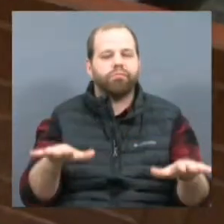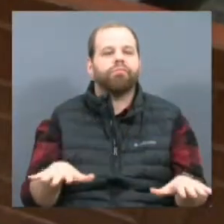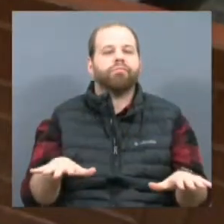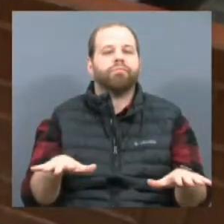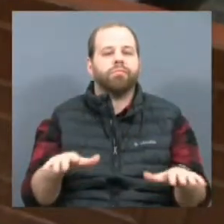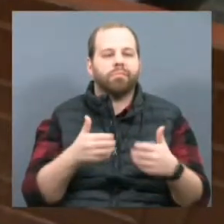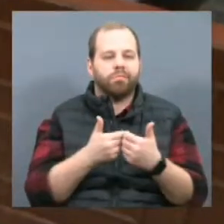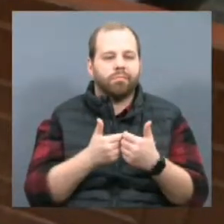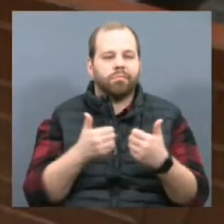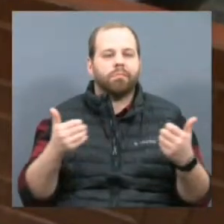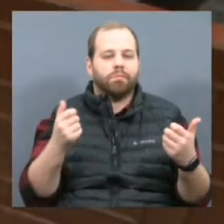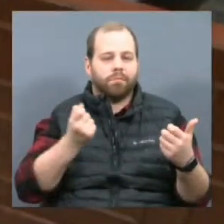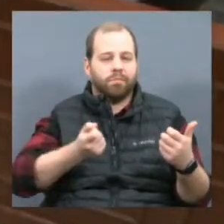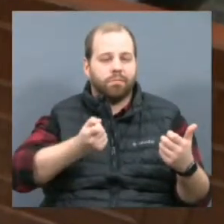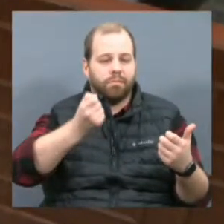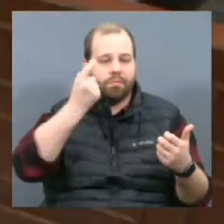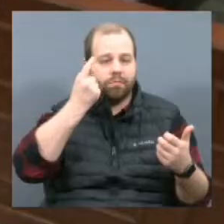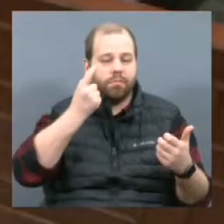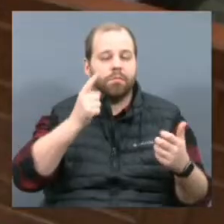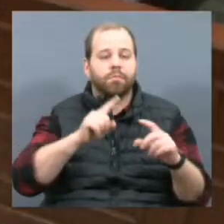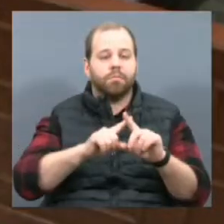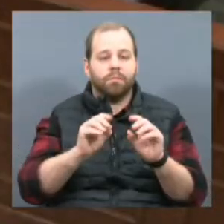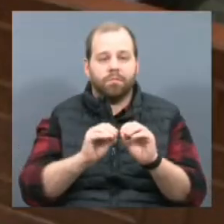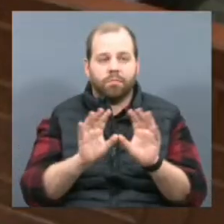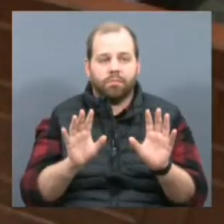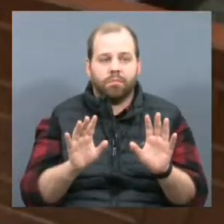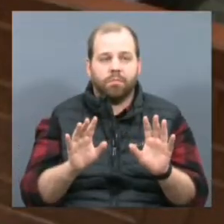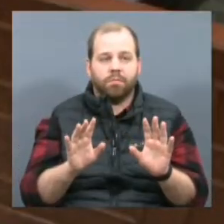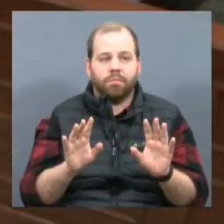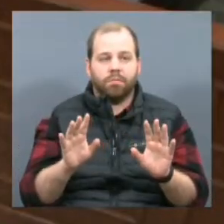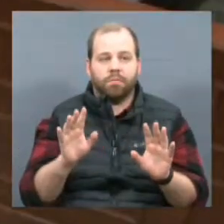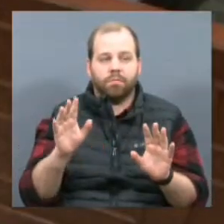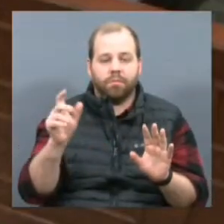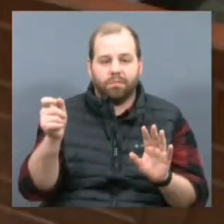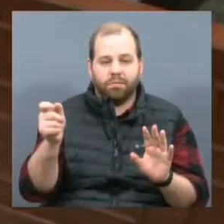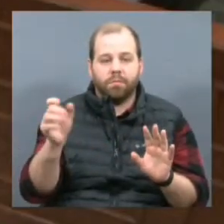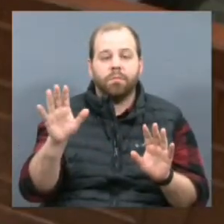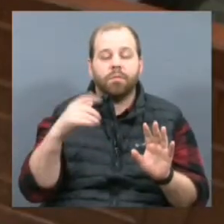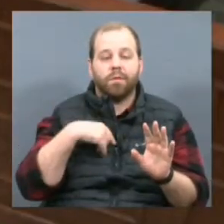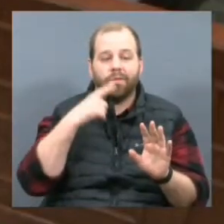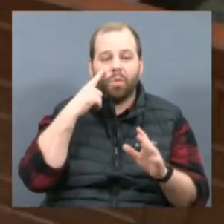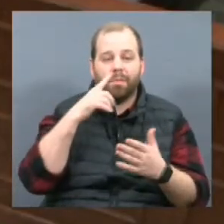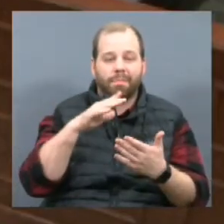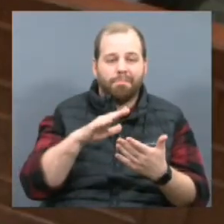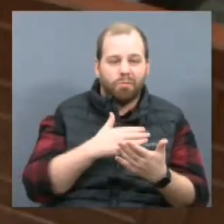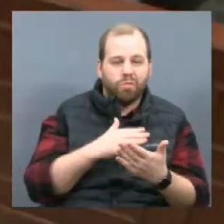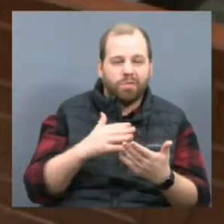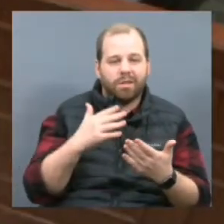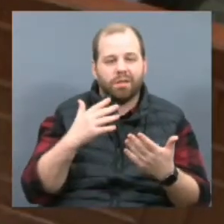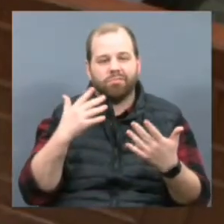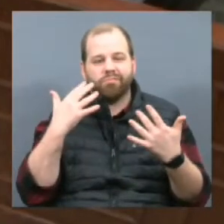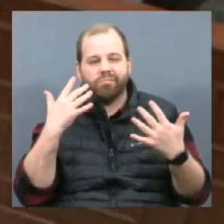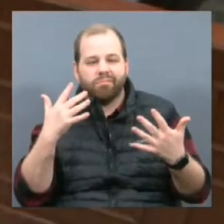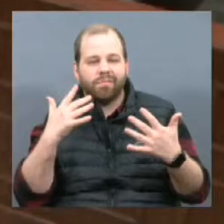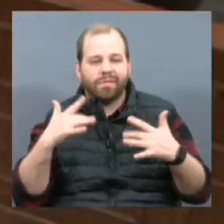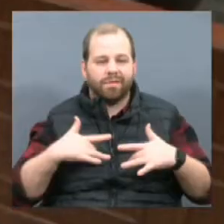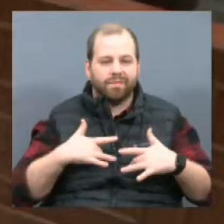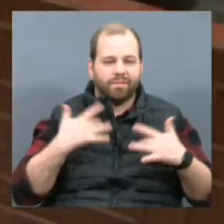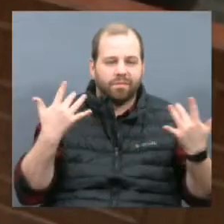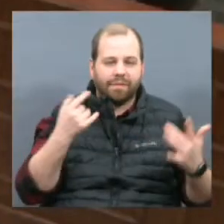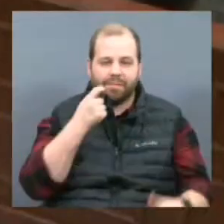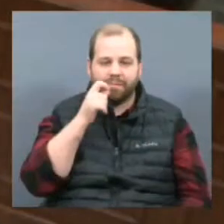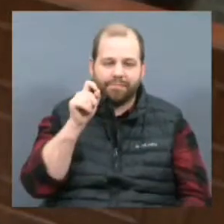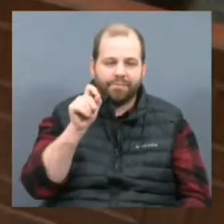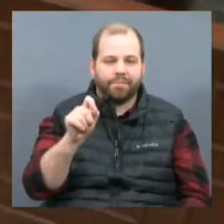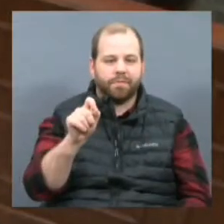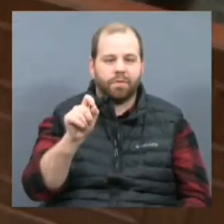from everything. Just to confirm, I'm sorry, Mr. Chair. No, go ahead. In terms of music and events, so that's firm. It's